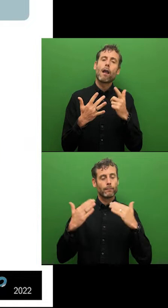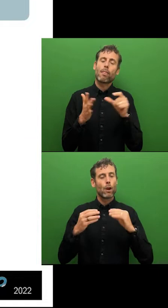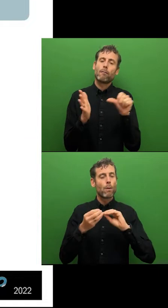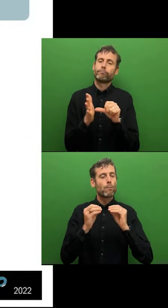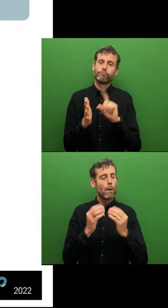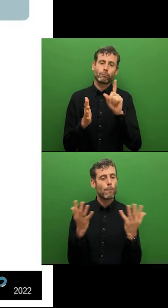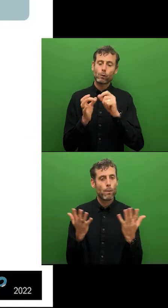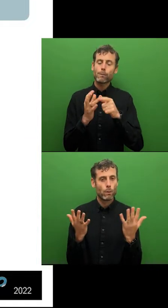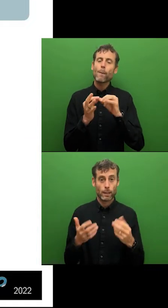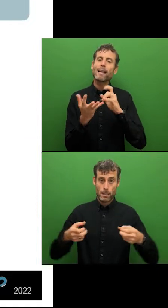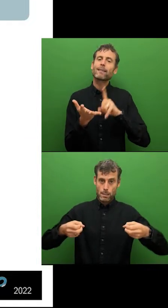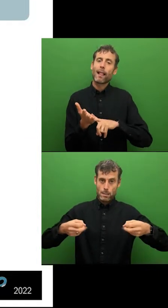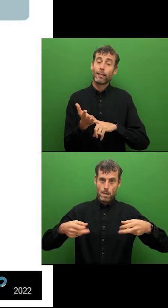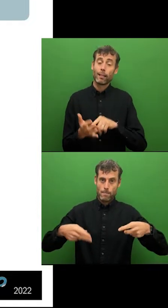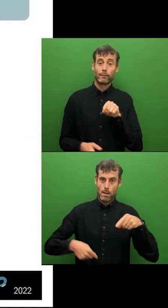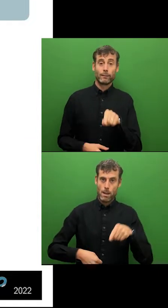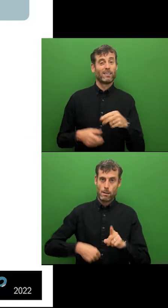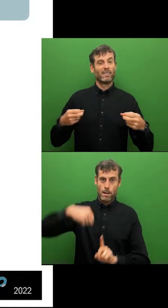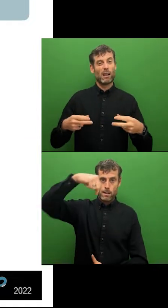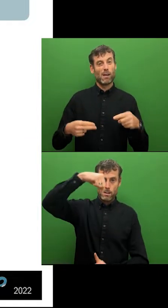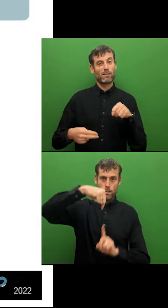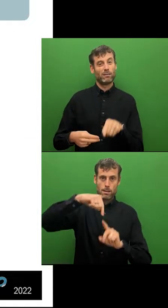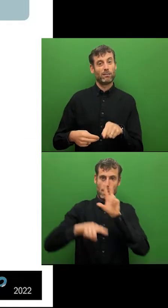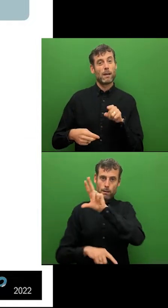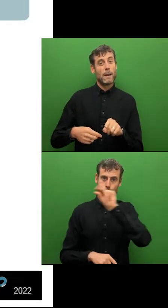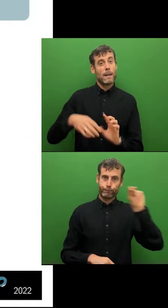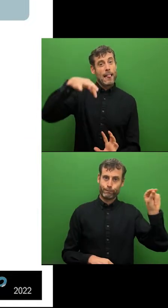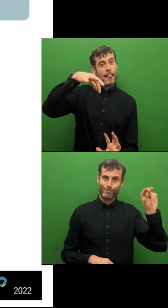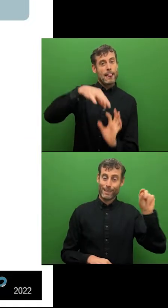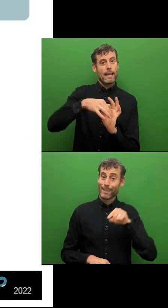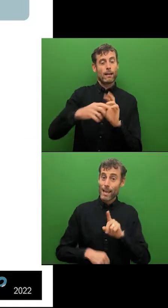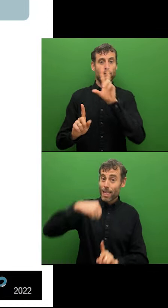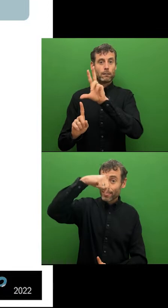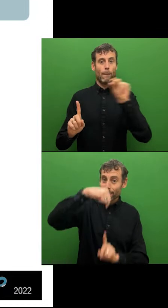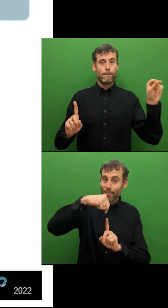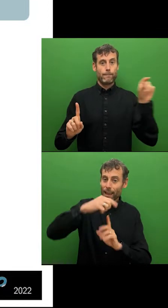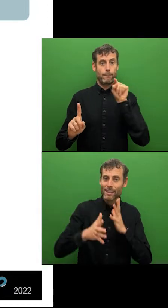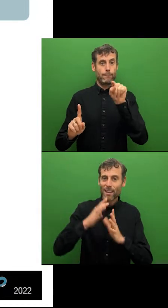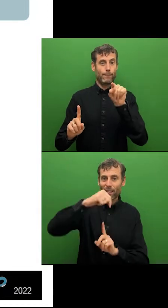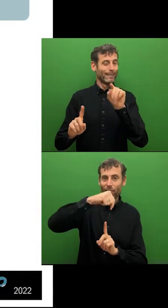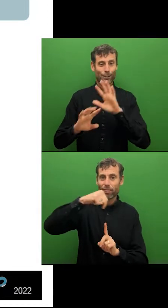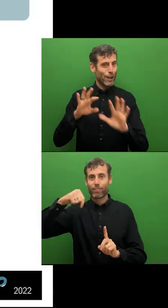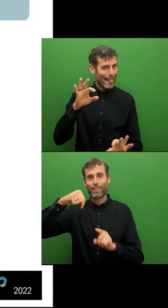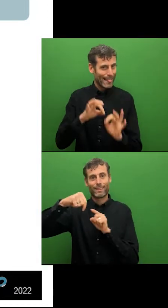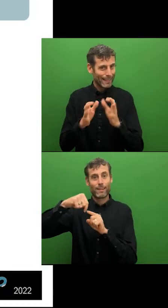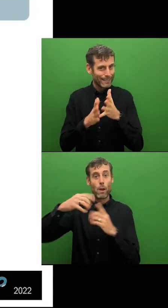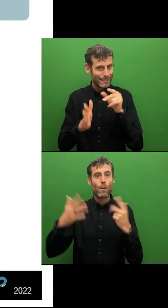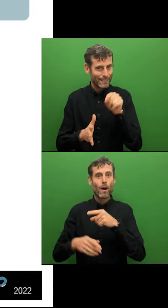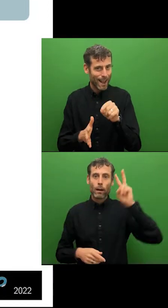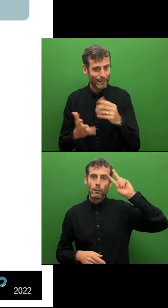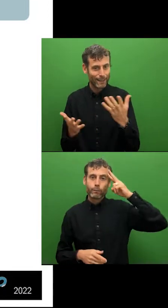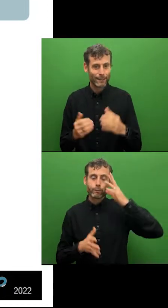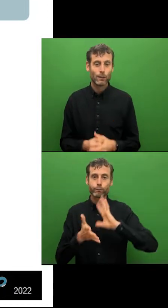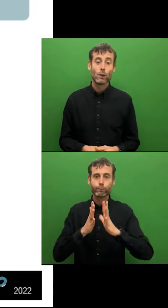Another difficulty of BobSL is that the subtitles are aligned to the audio track and not to the signing. Due to the